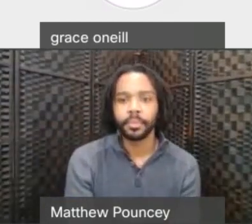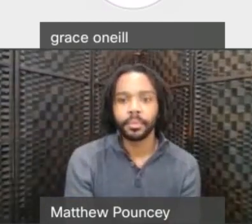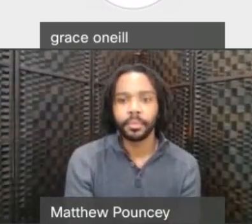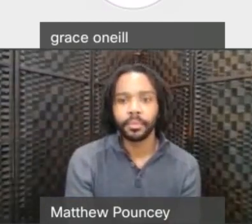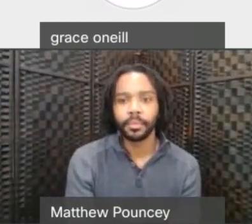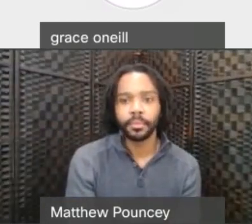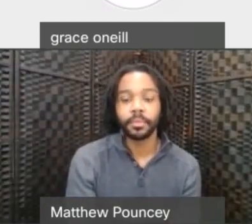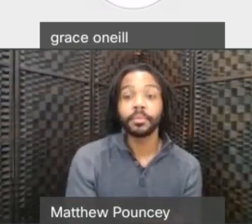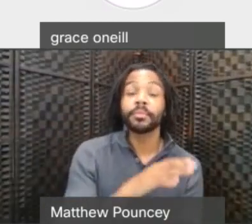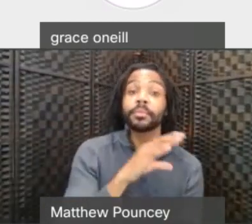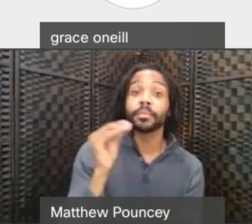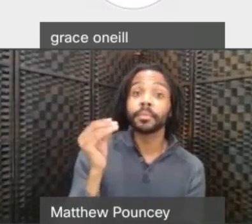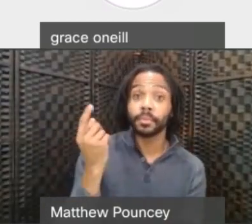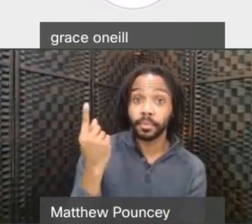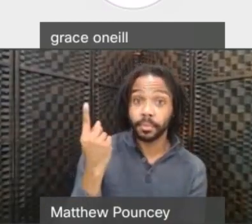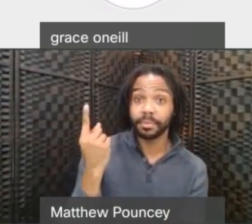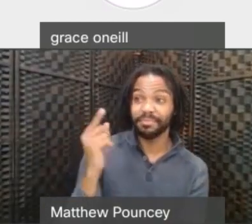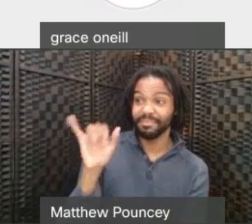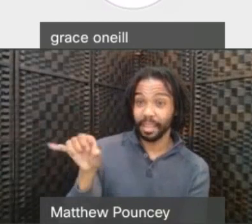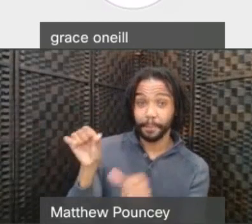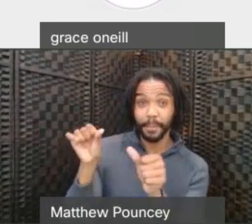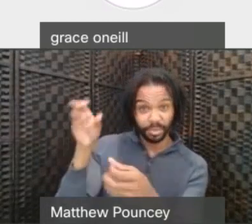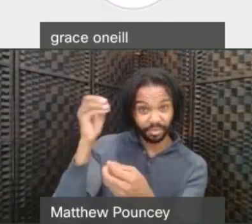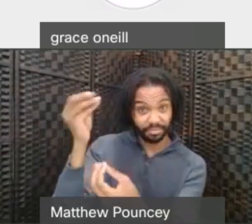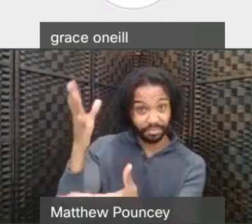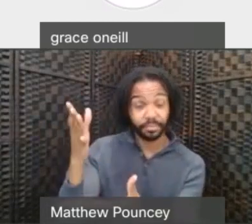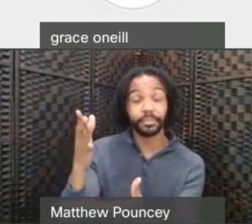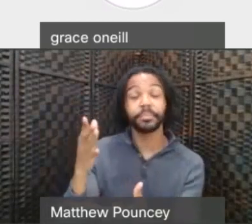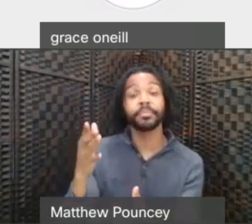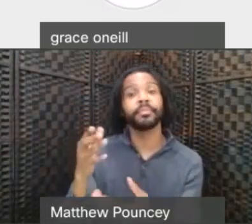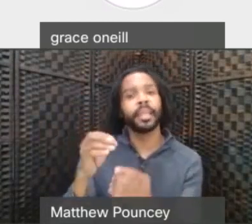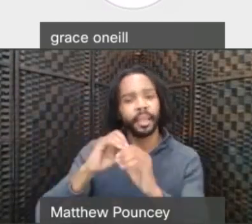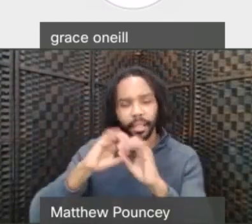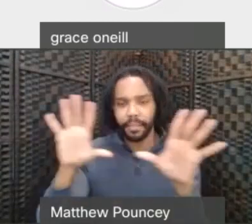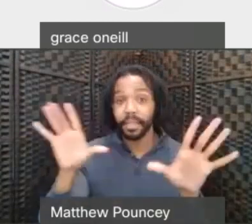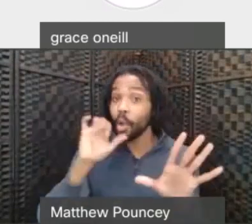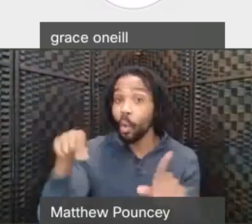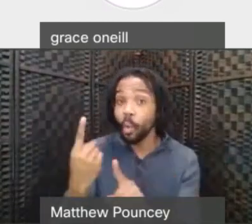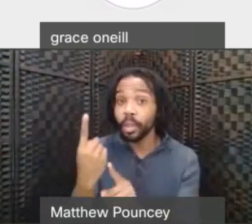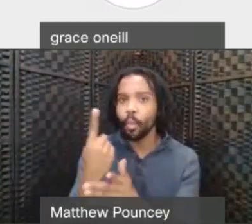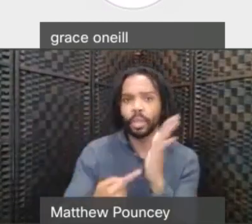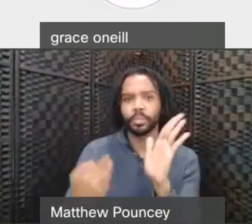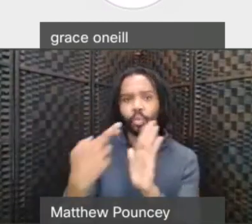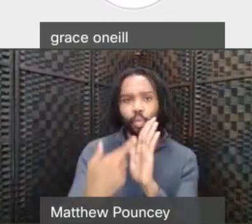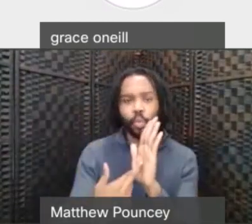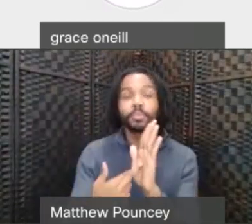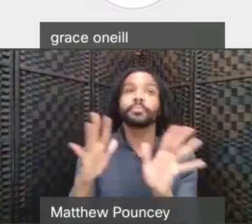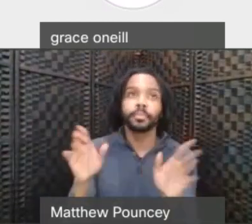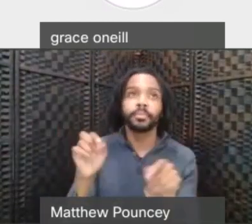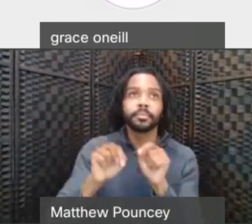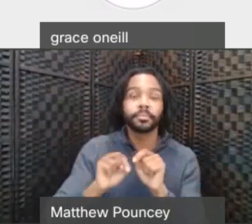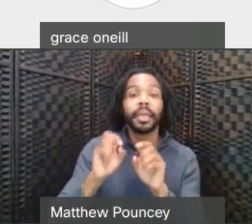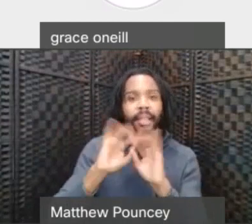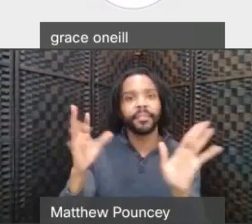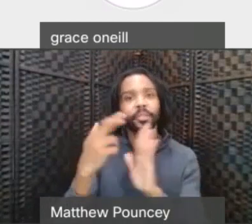And what it does, from my understanding, is not only clarify what the rules are for, well, it clarifies the rules for